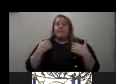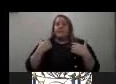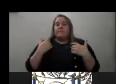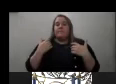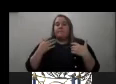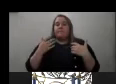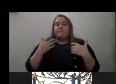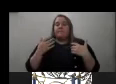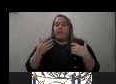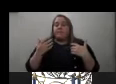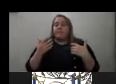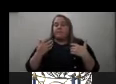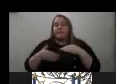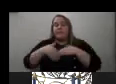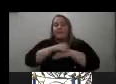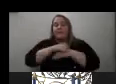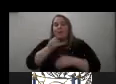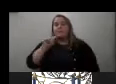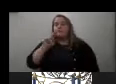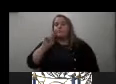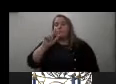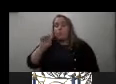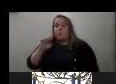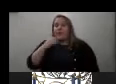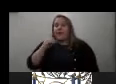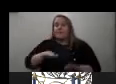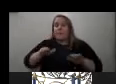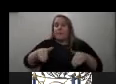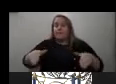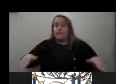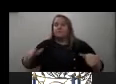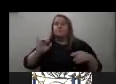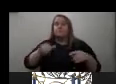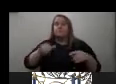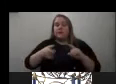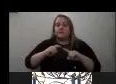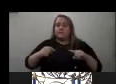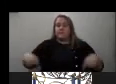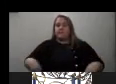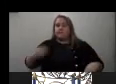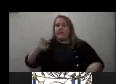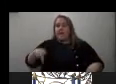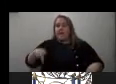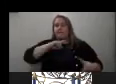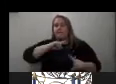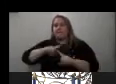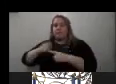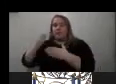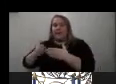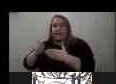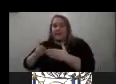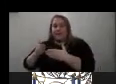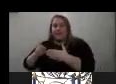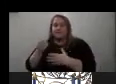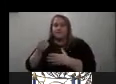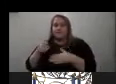a layer of tulle, and the ruffles go from the hip down near the edge of the